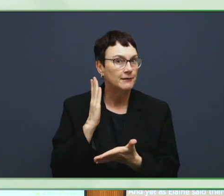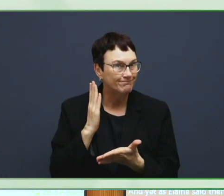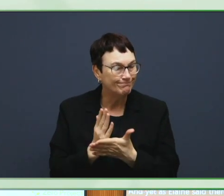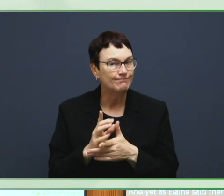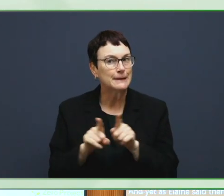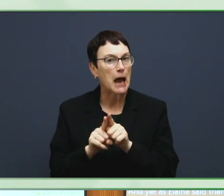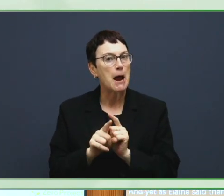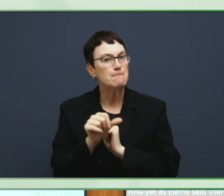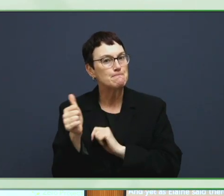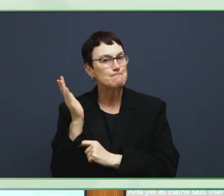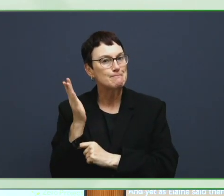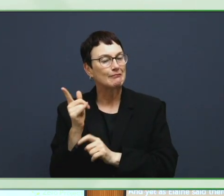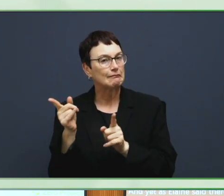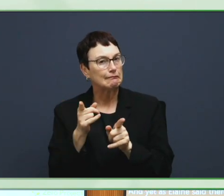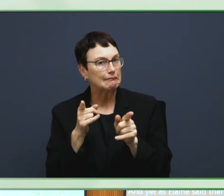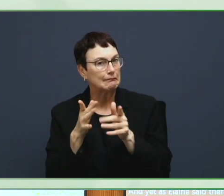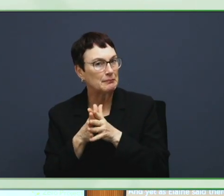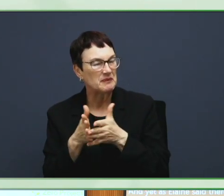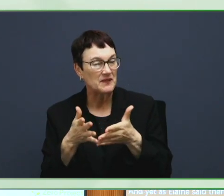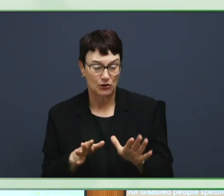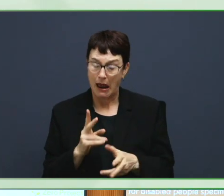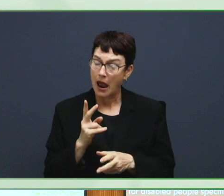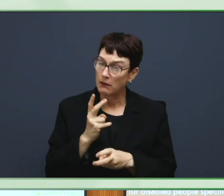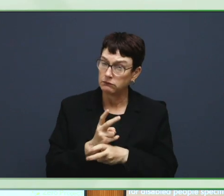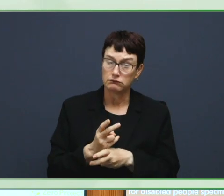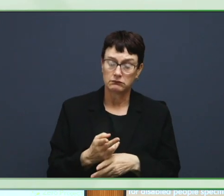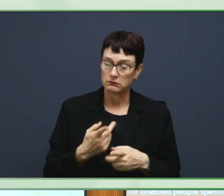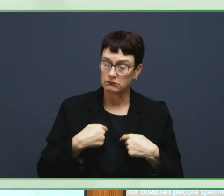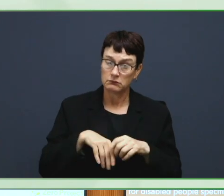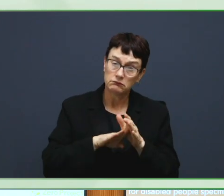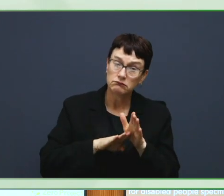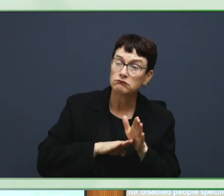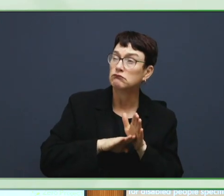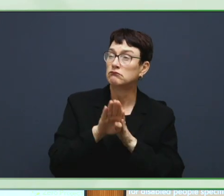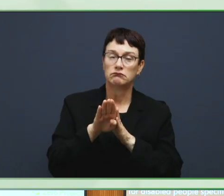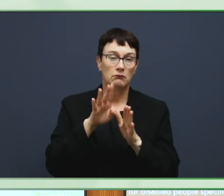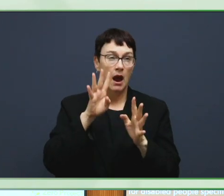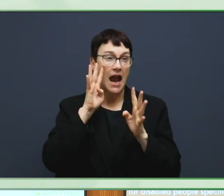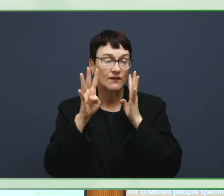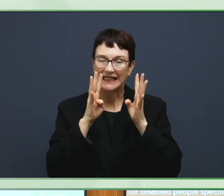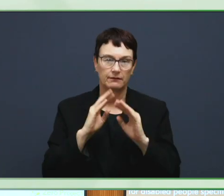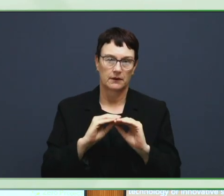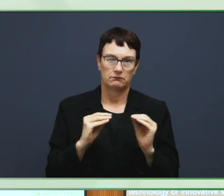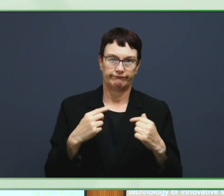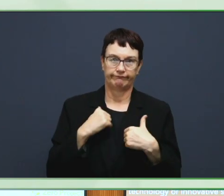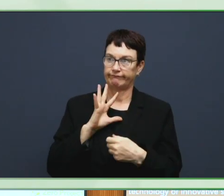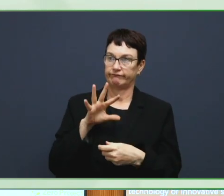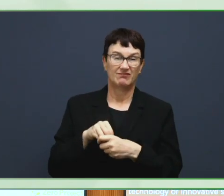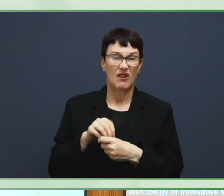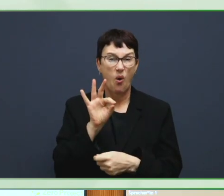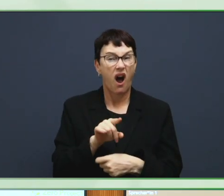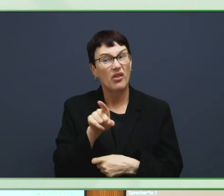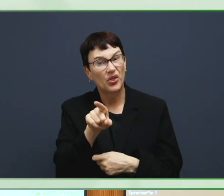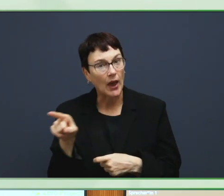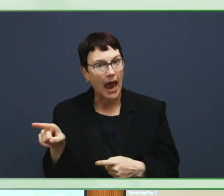specifically working in assistive technology or innovative spaces, because there's a lack of understanding of the ecosystem